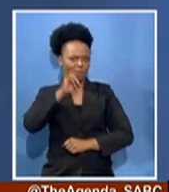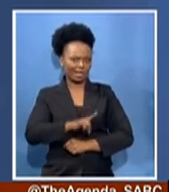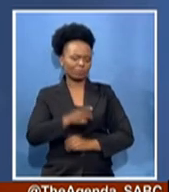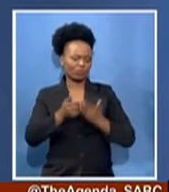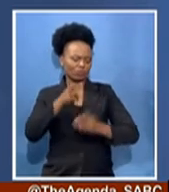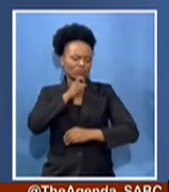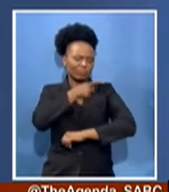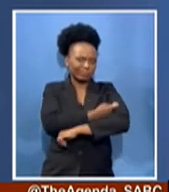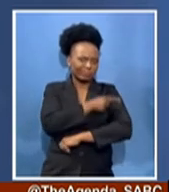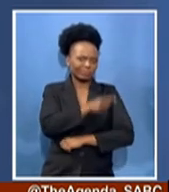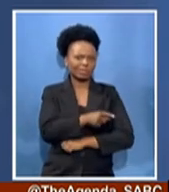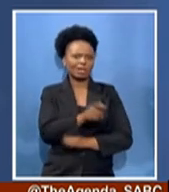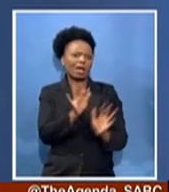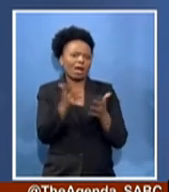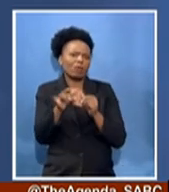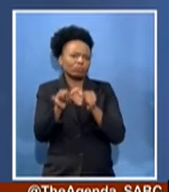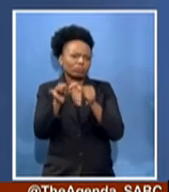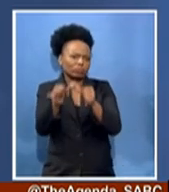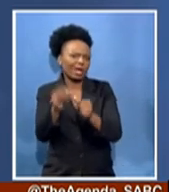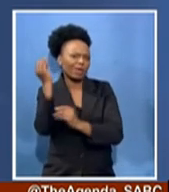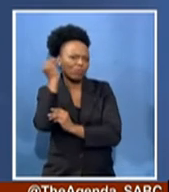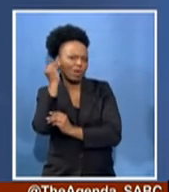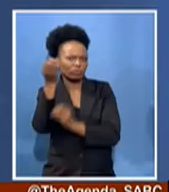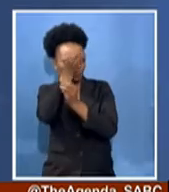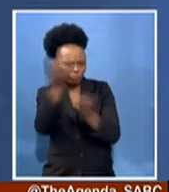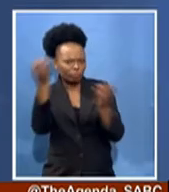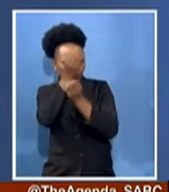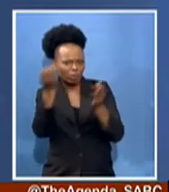this data as often as it's being done now.